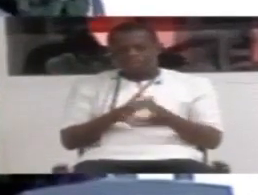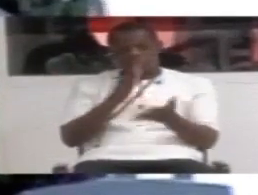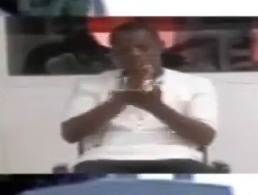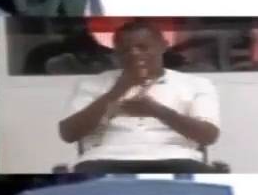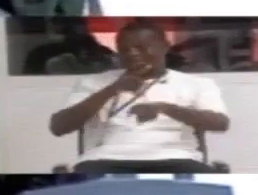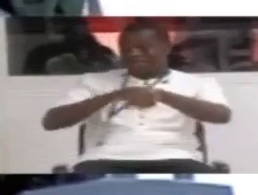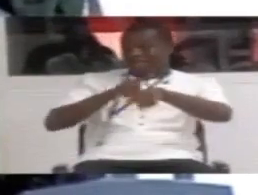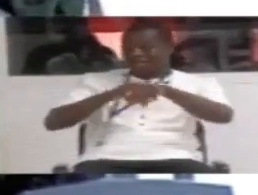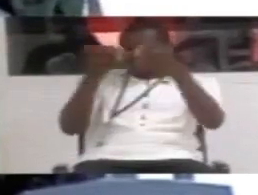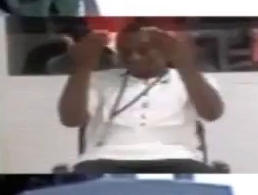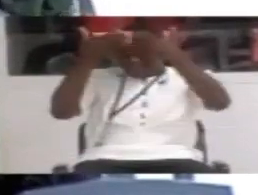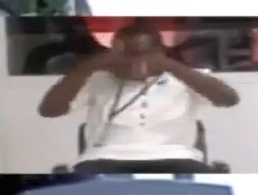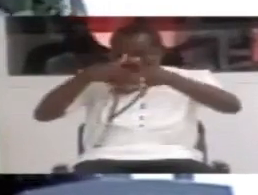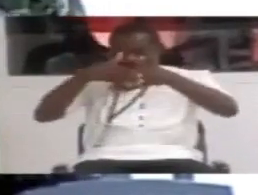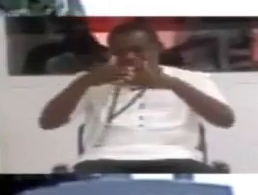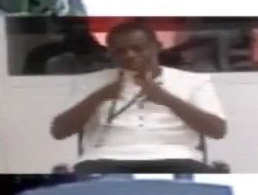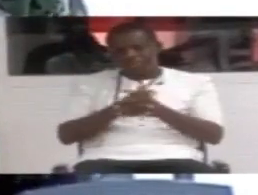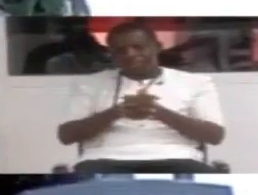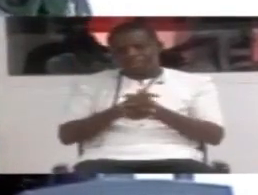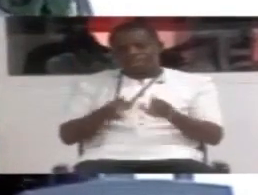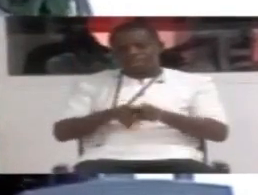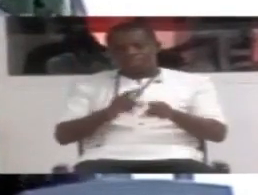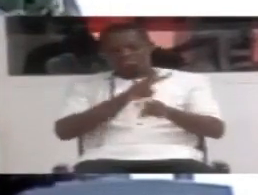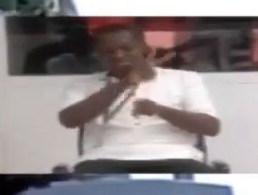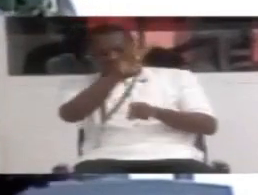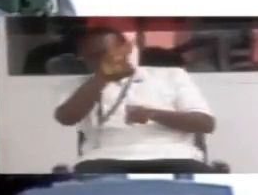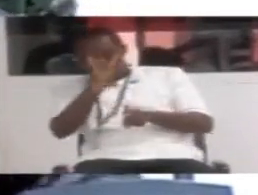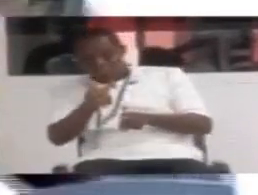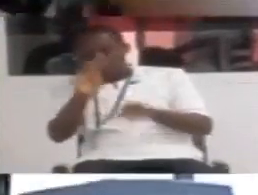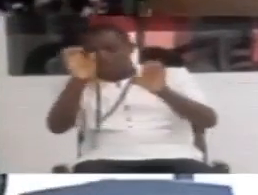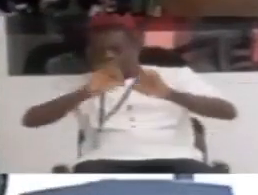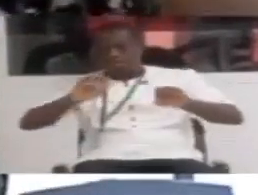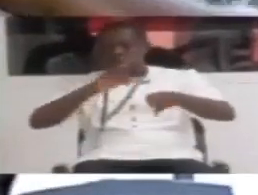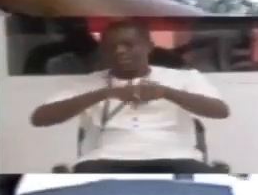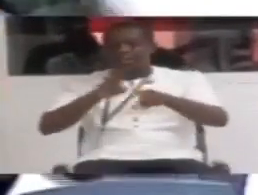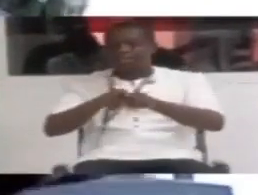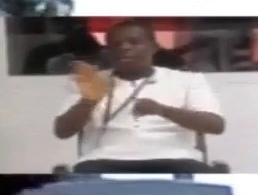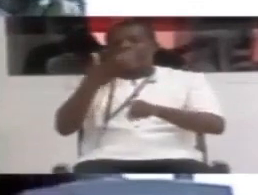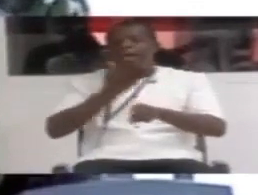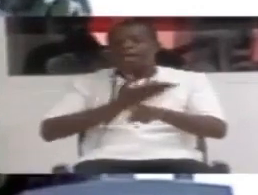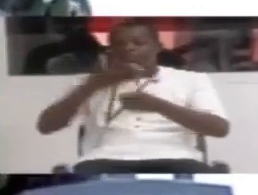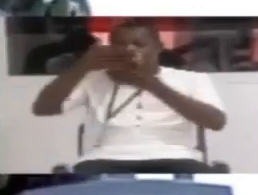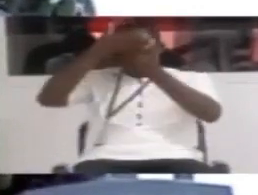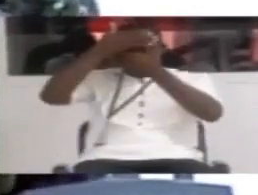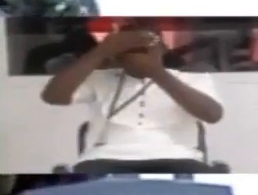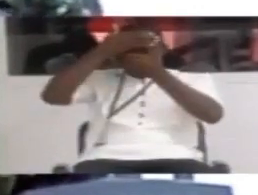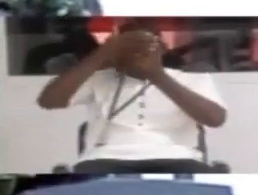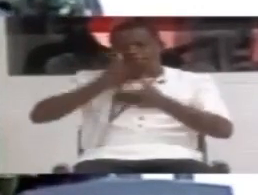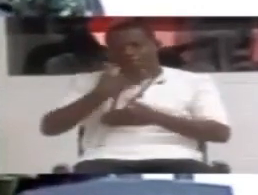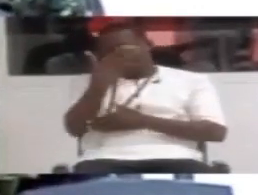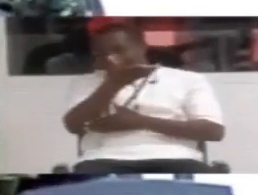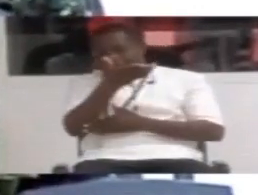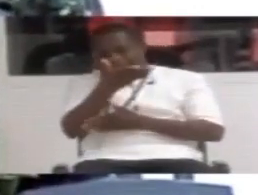la won. Well, it was in the night. Ta seet lu amut de bima fay dem tam ma ngi solon mask. So we could